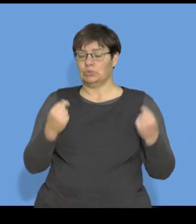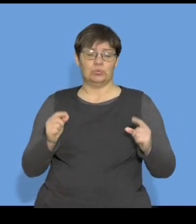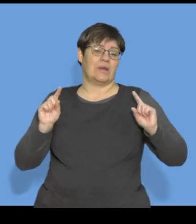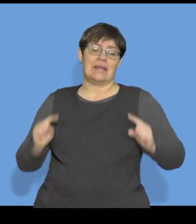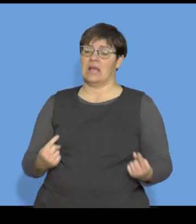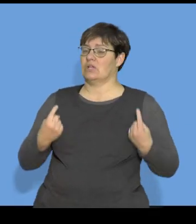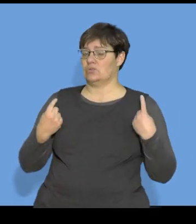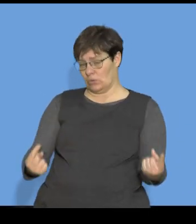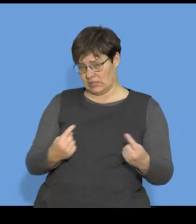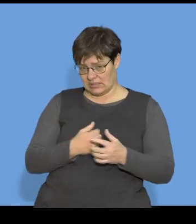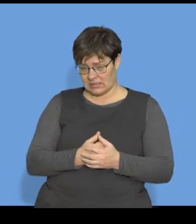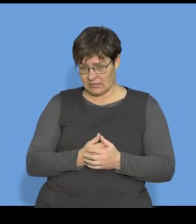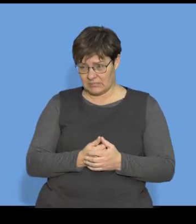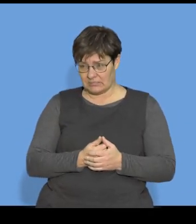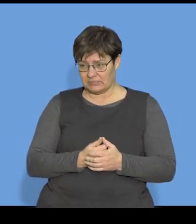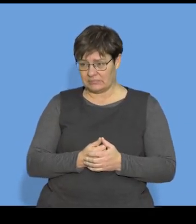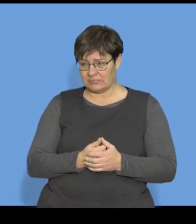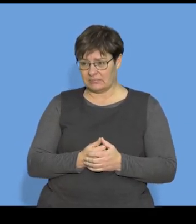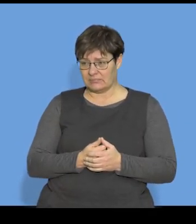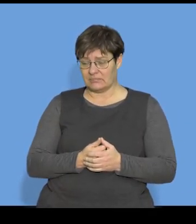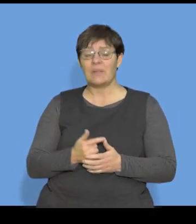unable. The key word there,